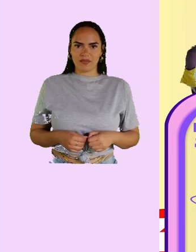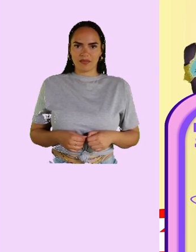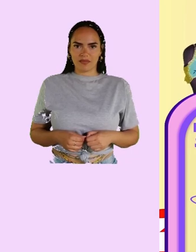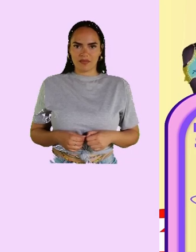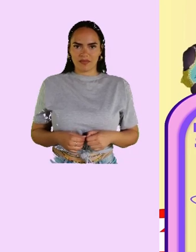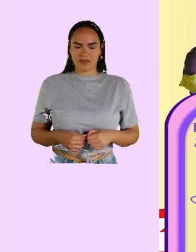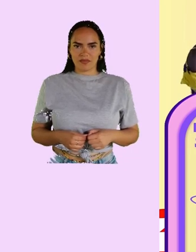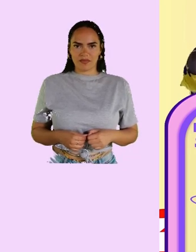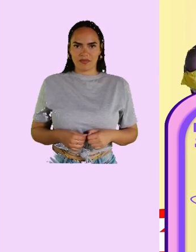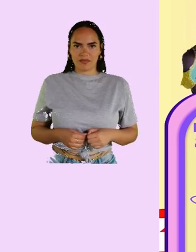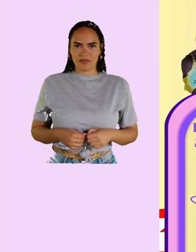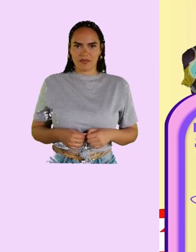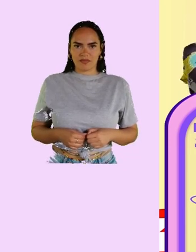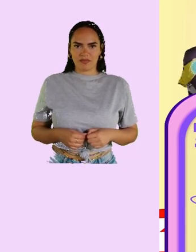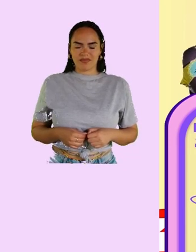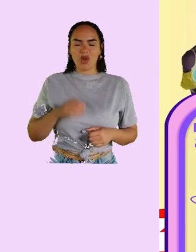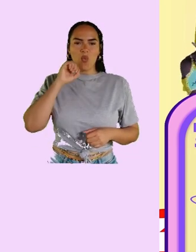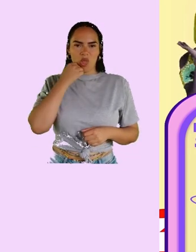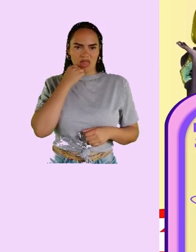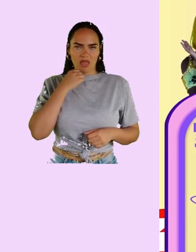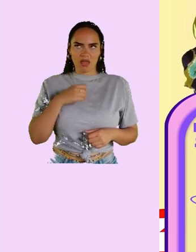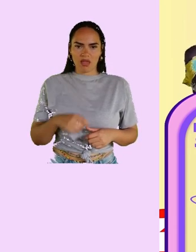better catch up. I will.